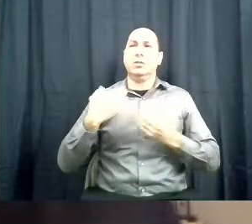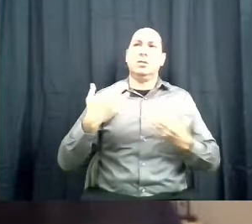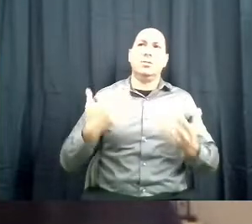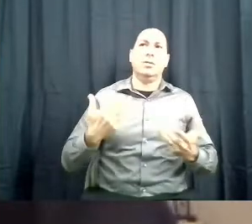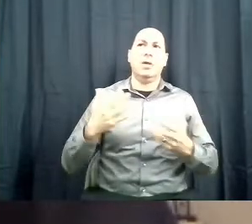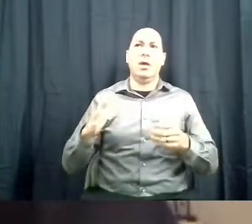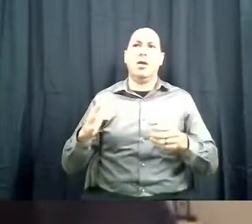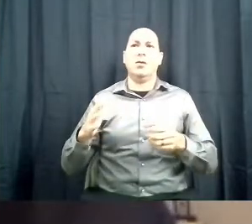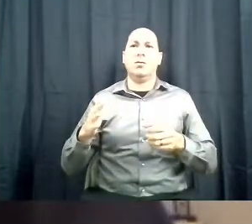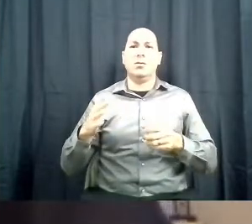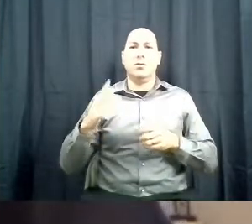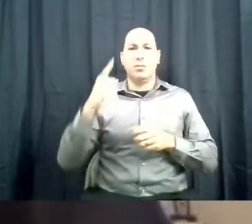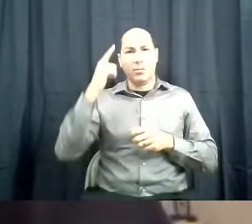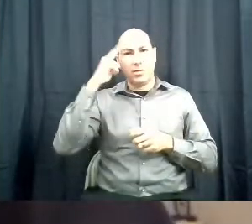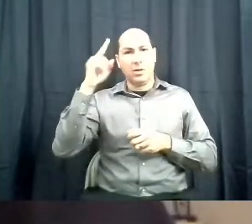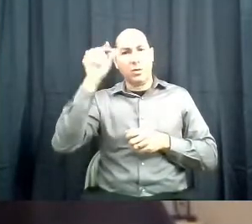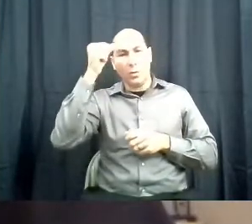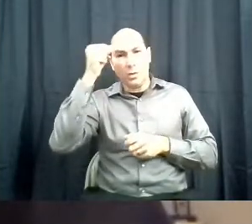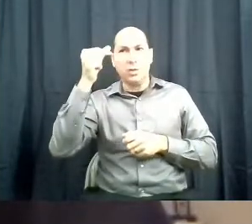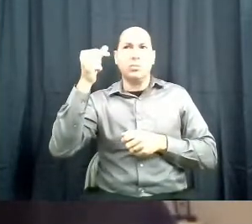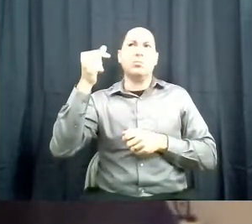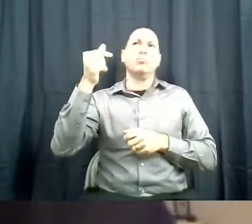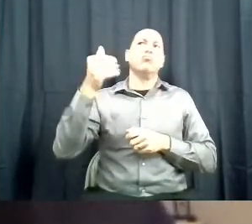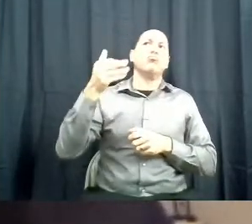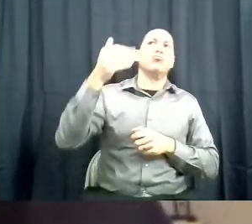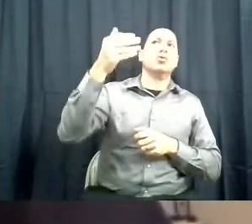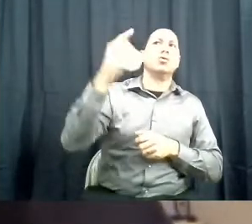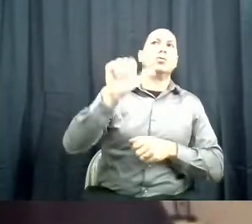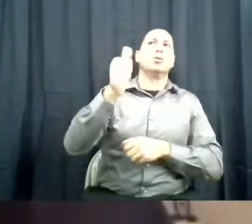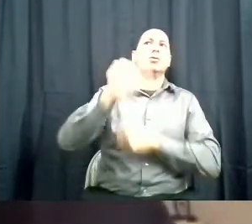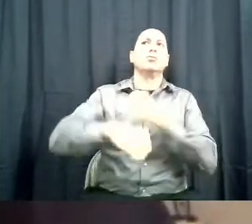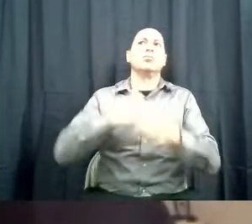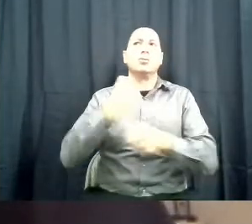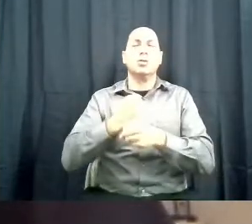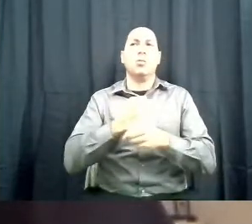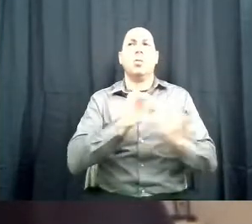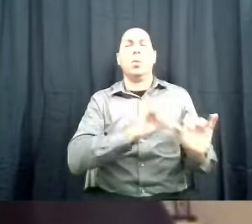going forward for the next 10 years. But it seems equally